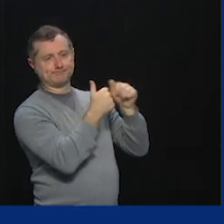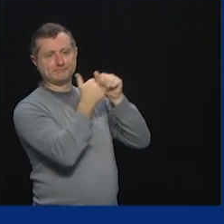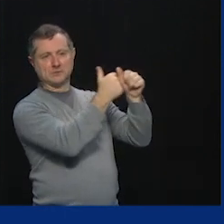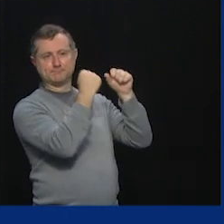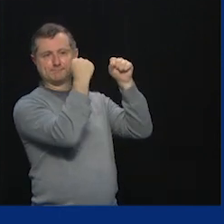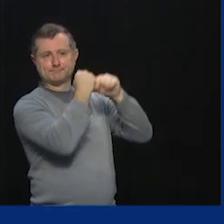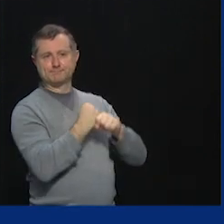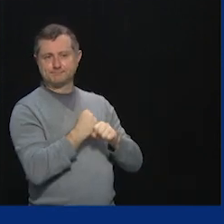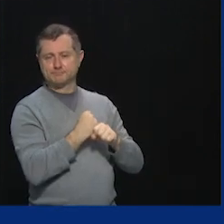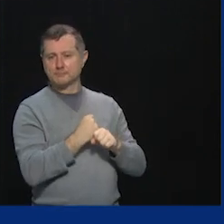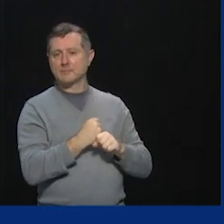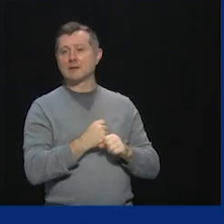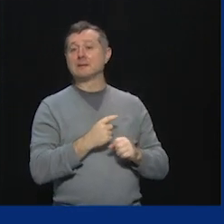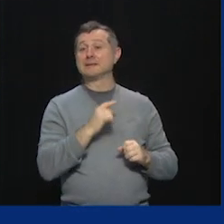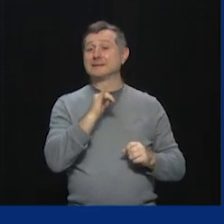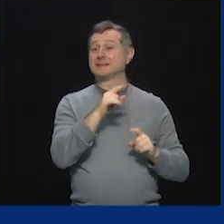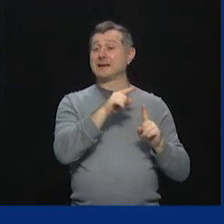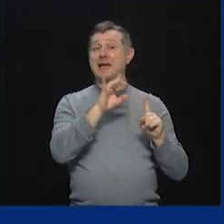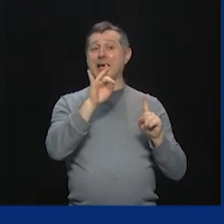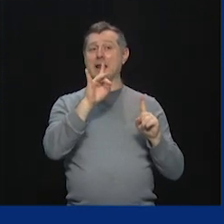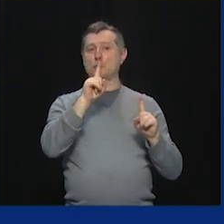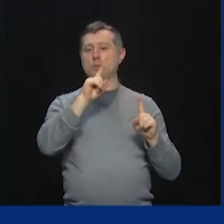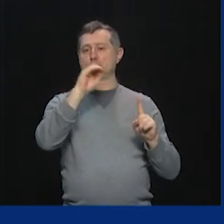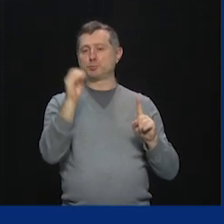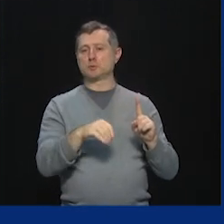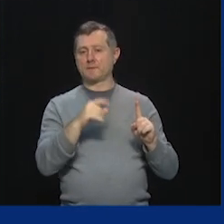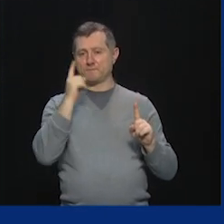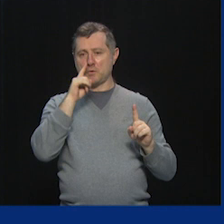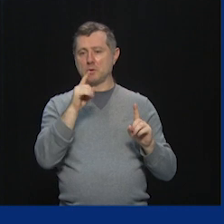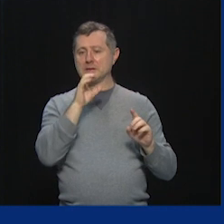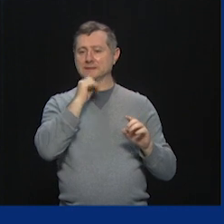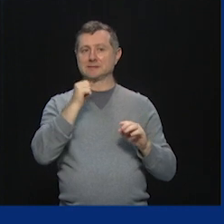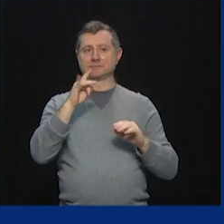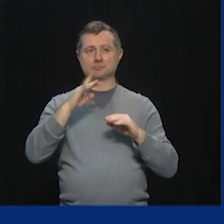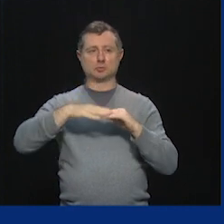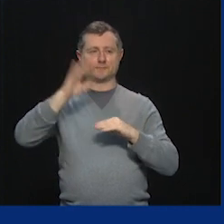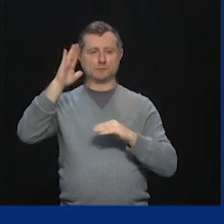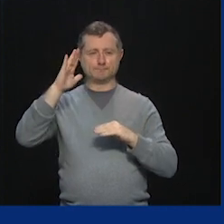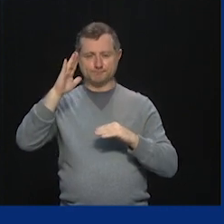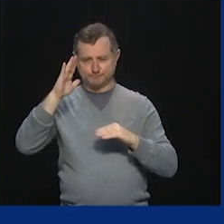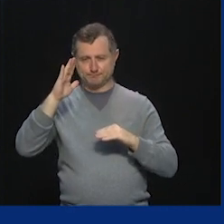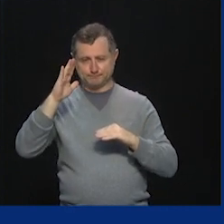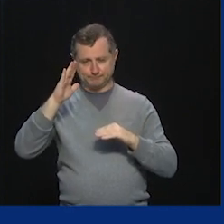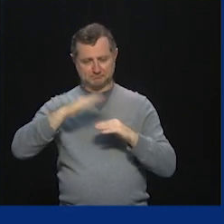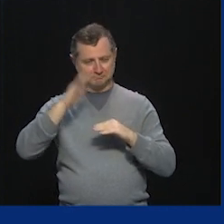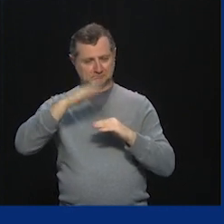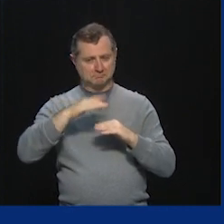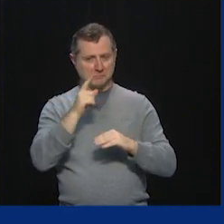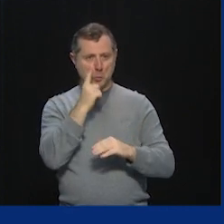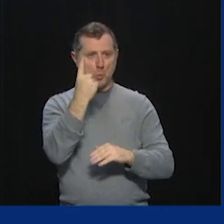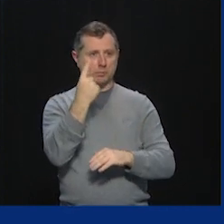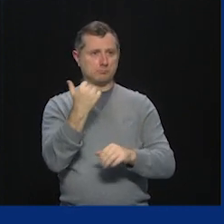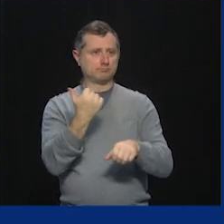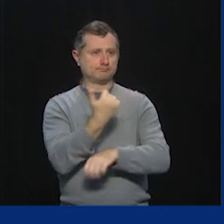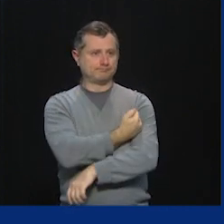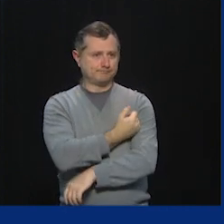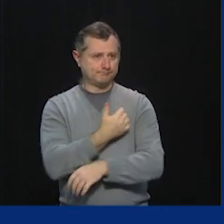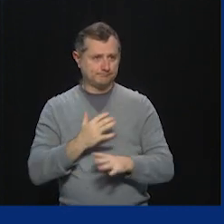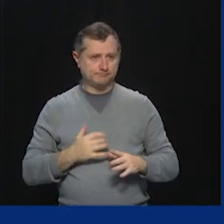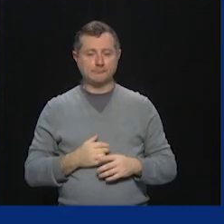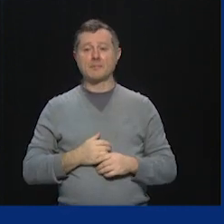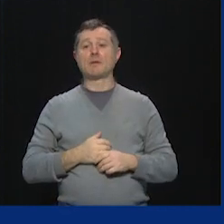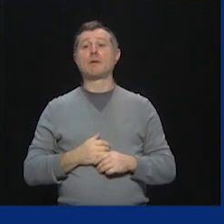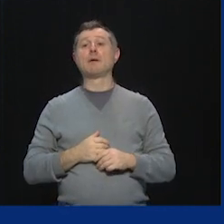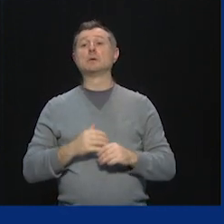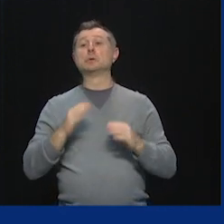81% of people over 18 have had at least 1 dose. That's very good news. Children a little lower, but